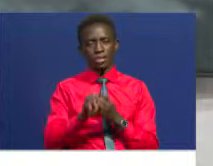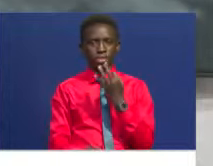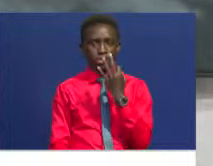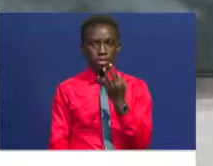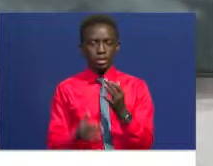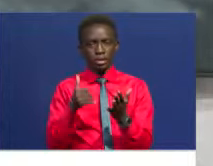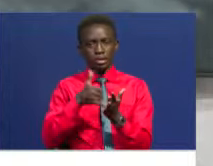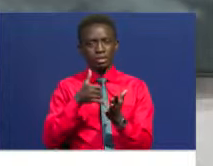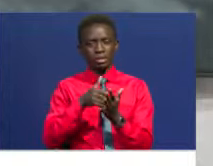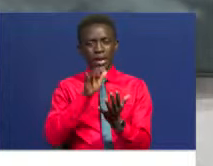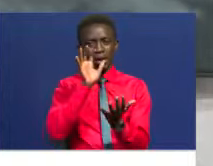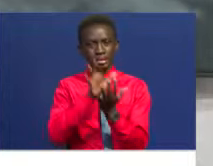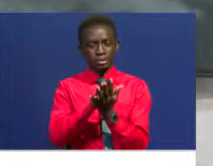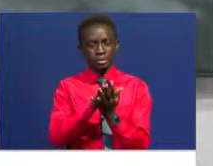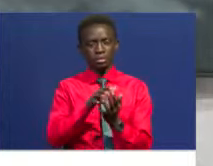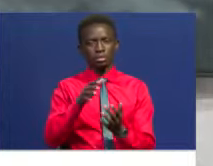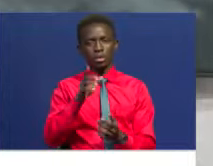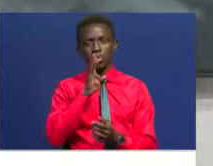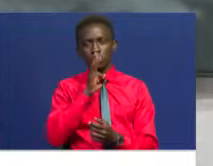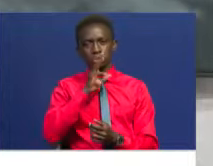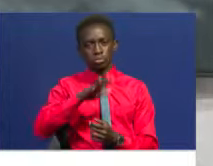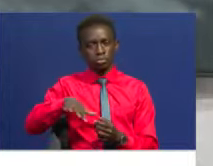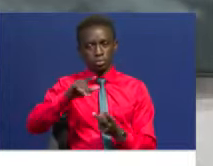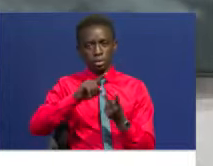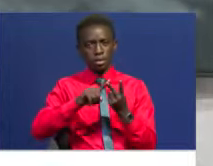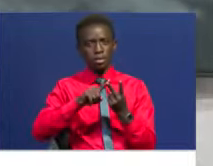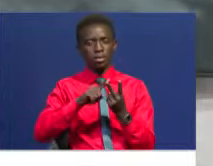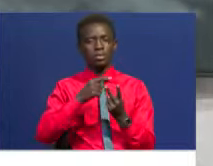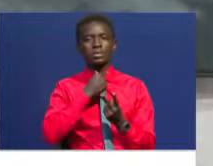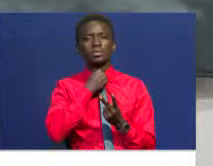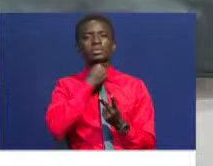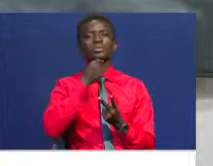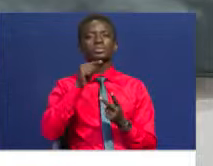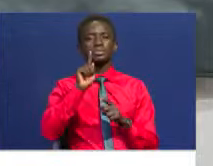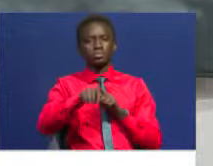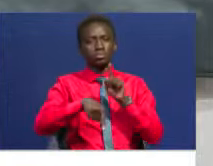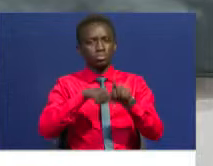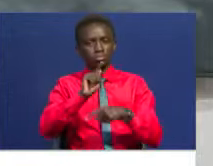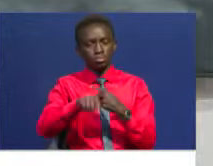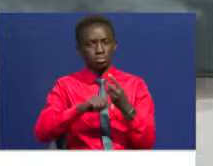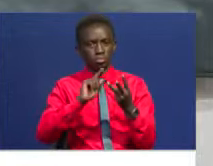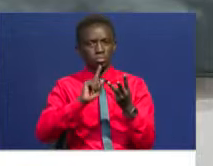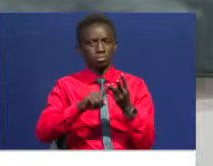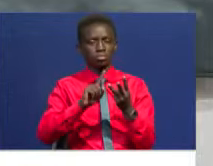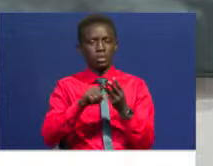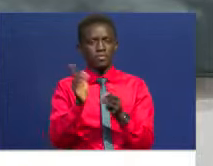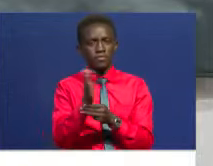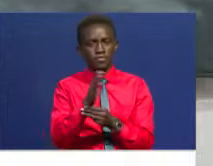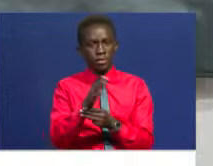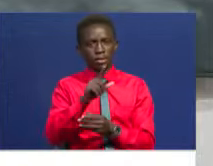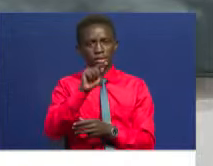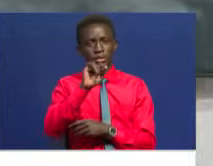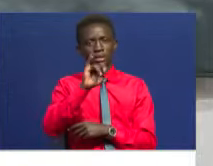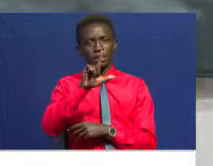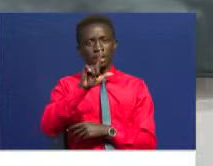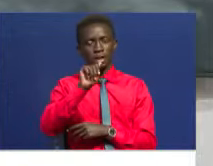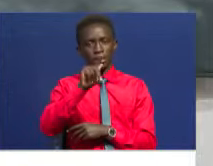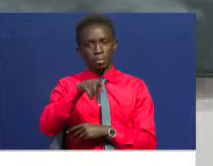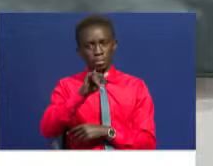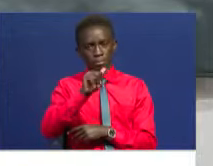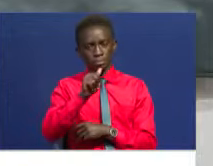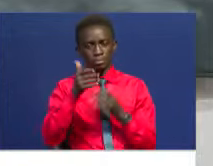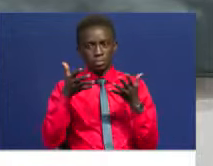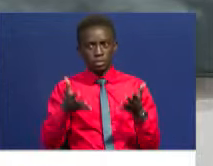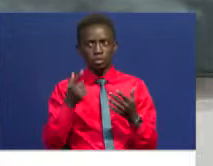Crocodile Lake, Flamingo Lake and Tilapia Lake, which provide breeding grounds for the world's largest concentration of